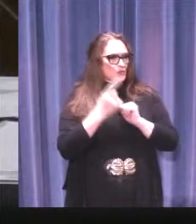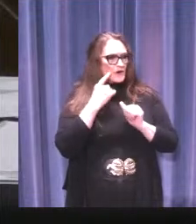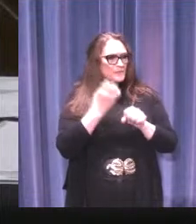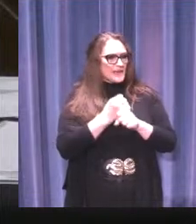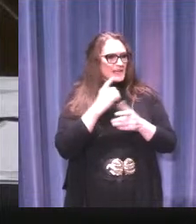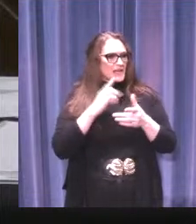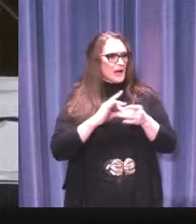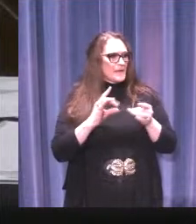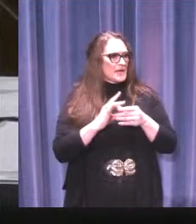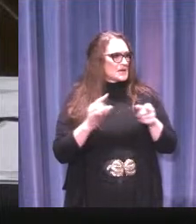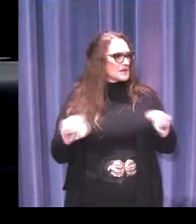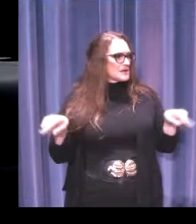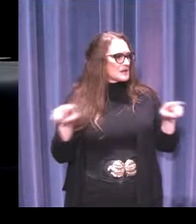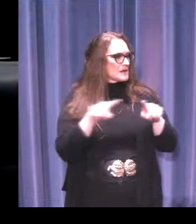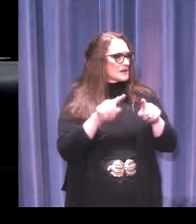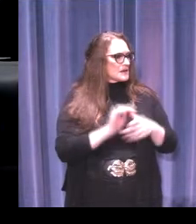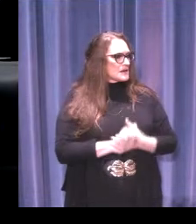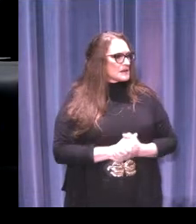comment?